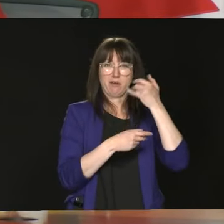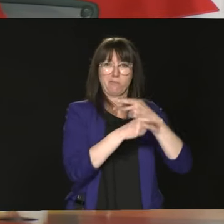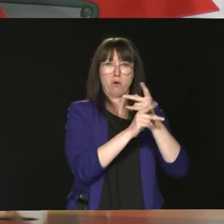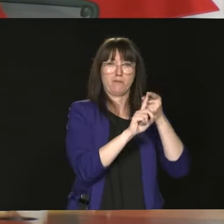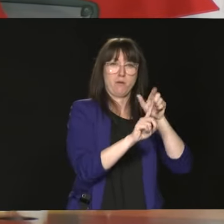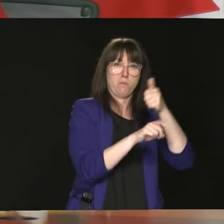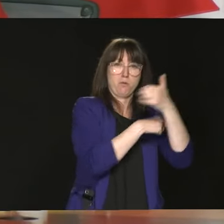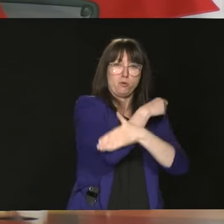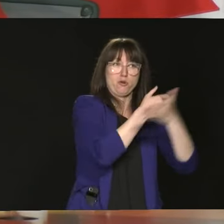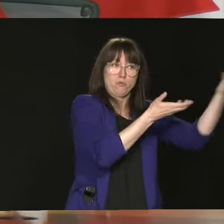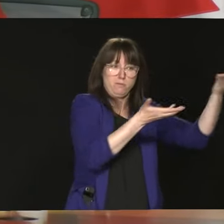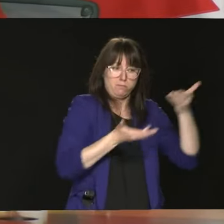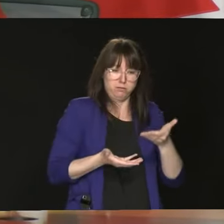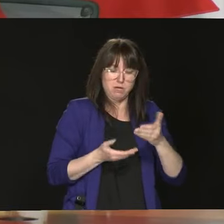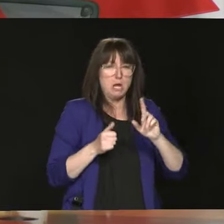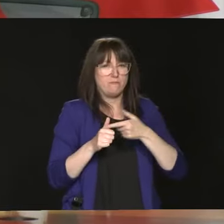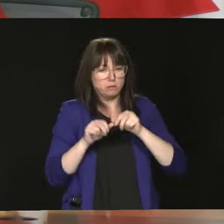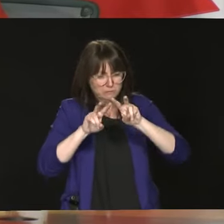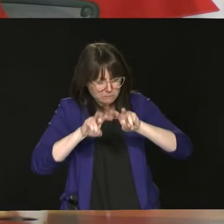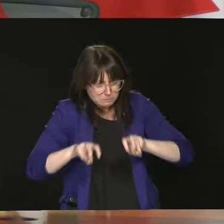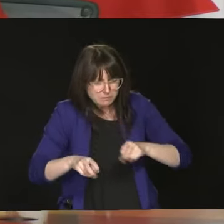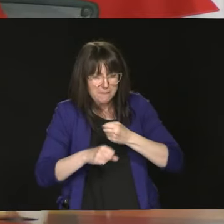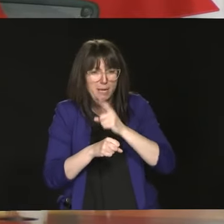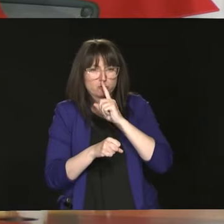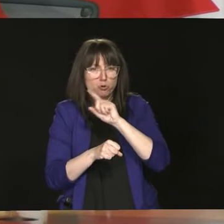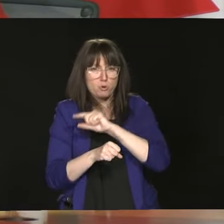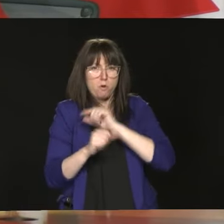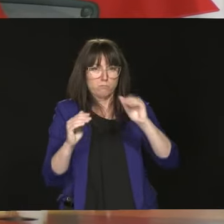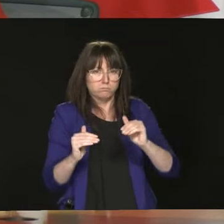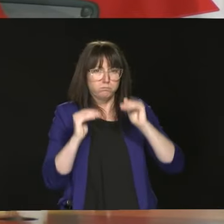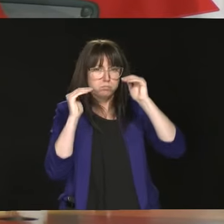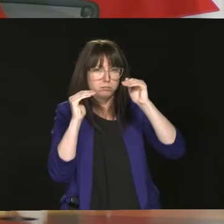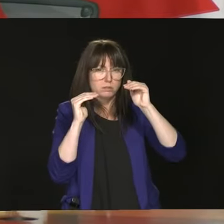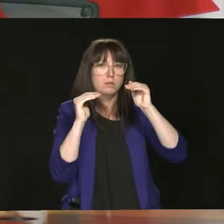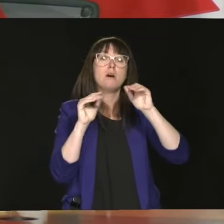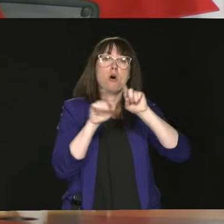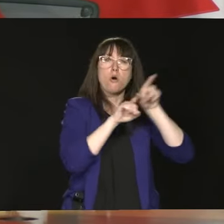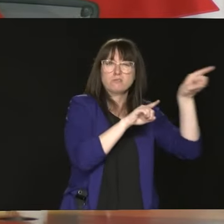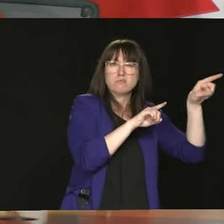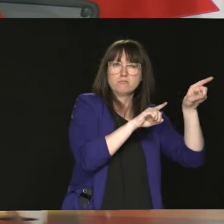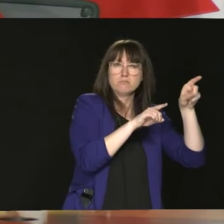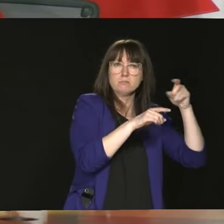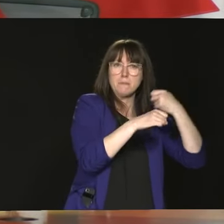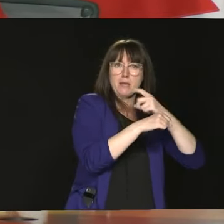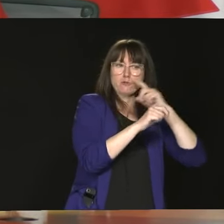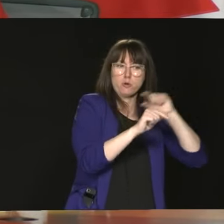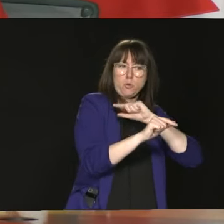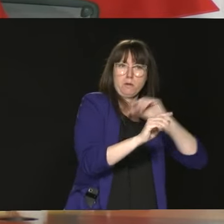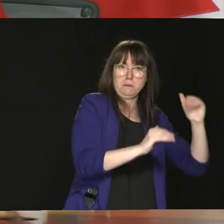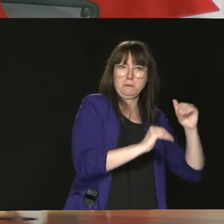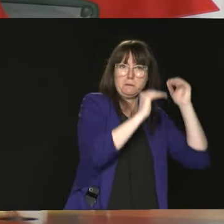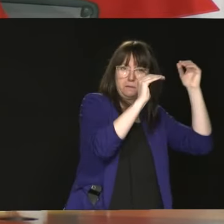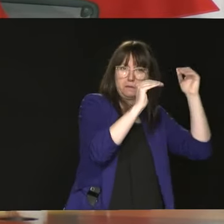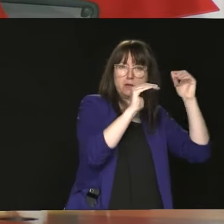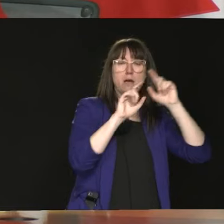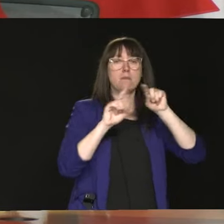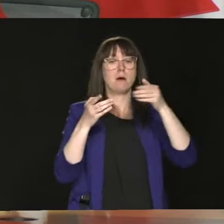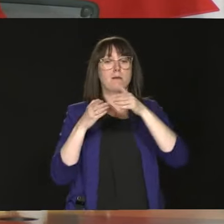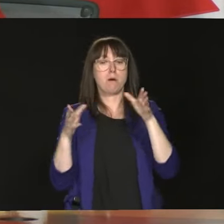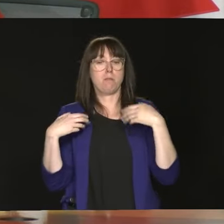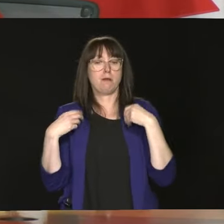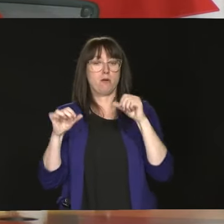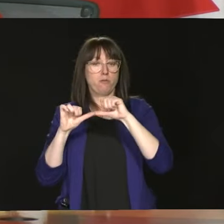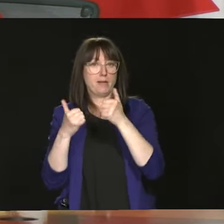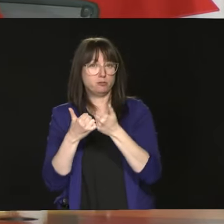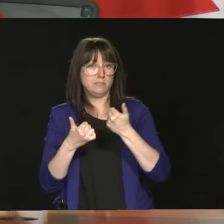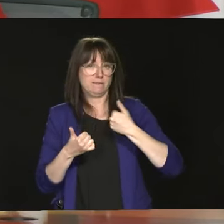sont vérifiés and in par Canada, l'Agence de la Santé where they publique are du Canada. inspected by the Les Public Health problèmes Agency of de Canada. qualité, bien Quality qu'ils ne